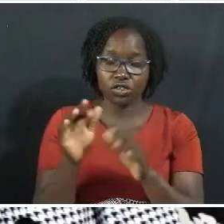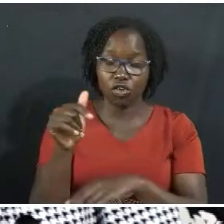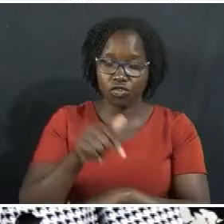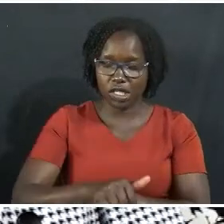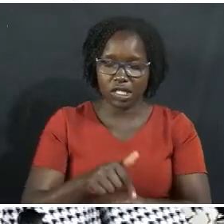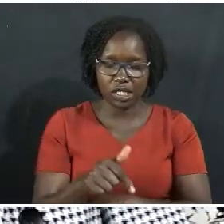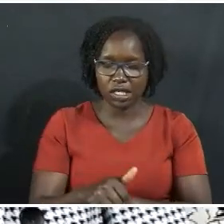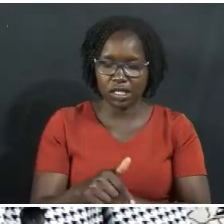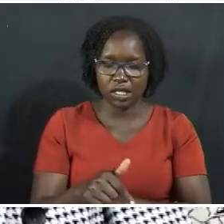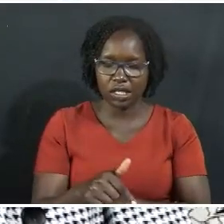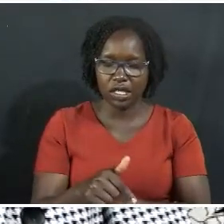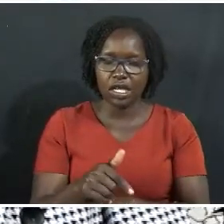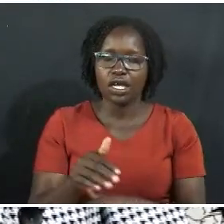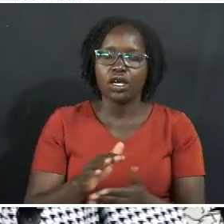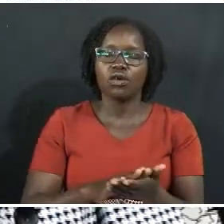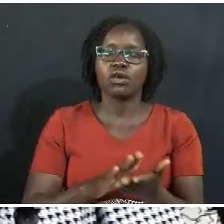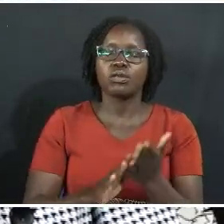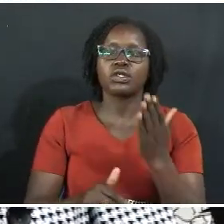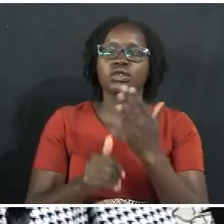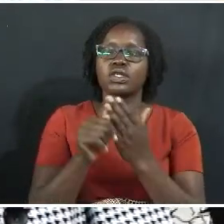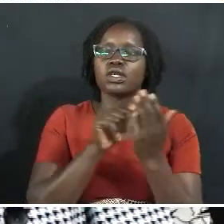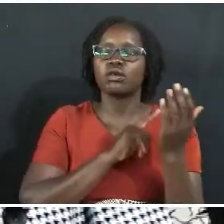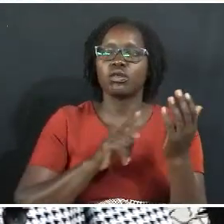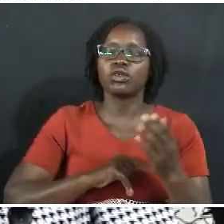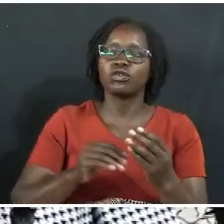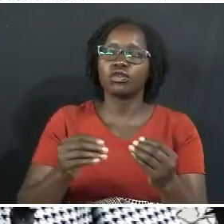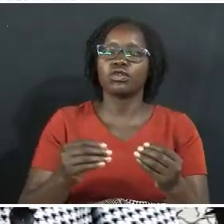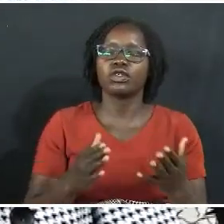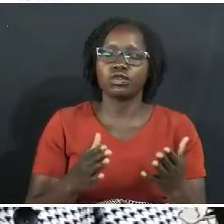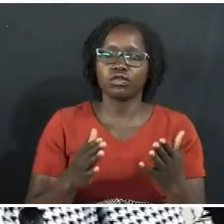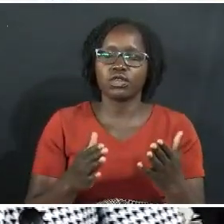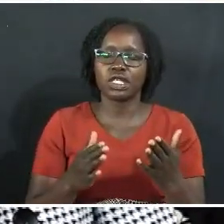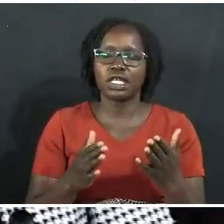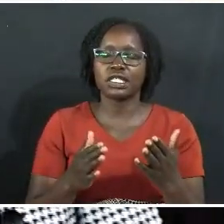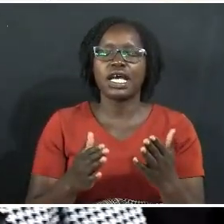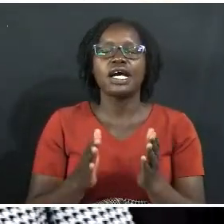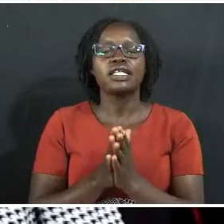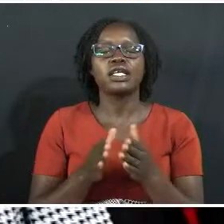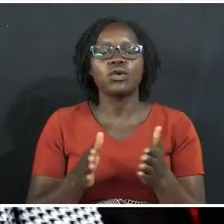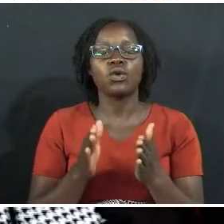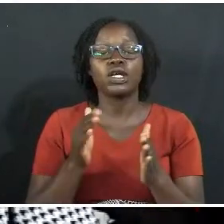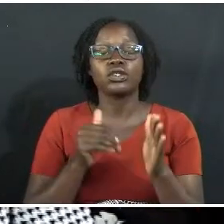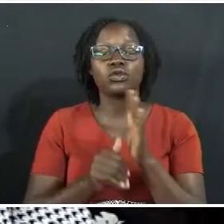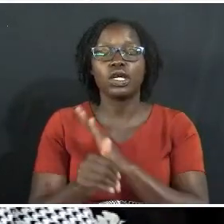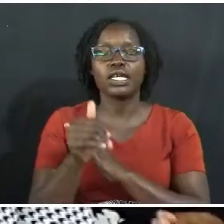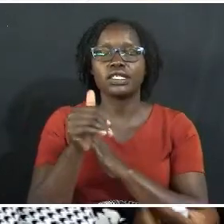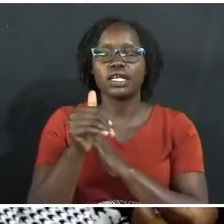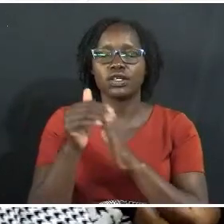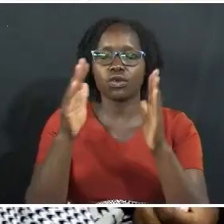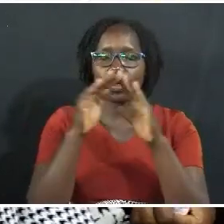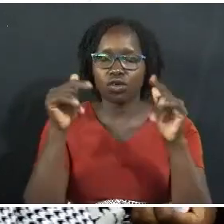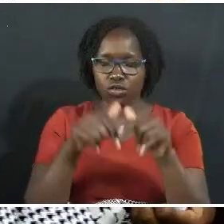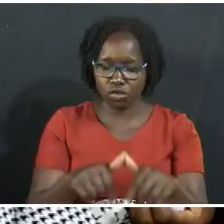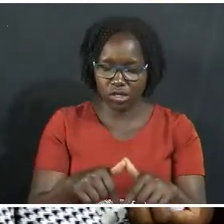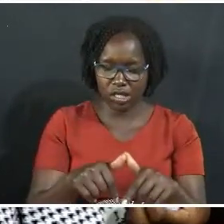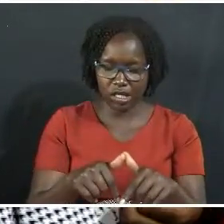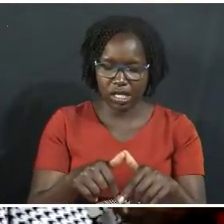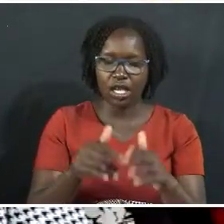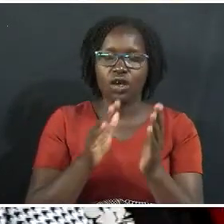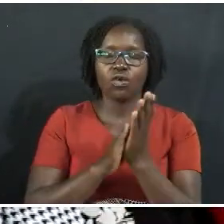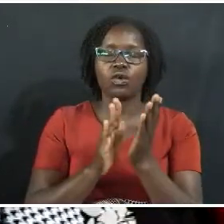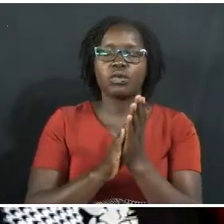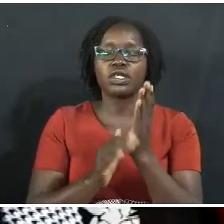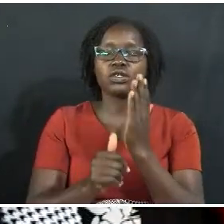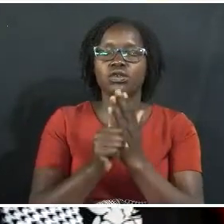day. We praise your name, Lord, for giving us the grace to pass by your house yes. today. We praise your name